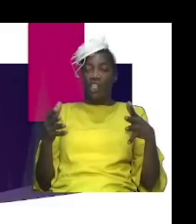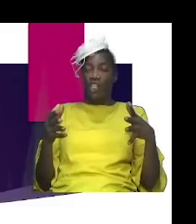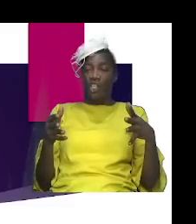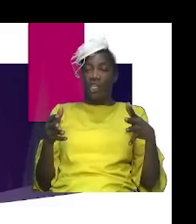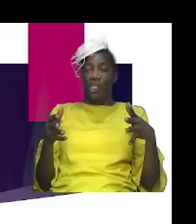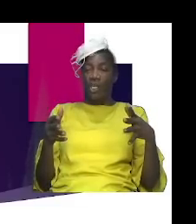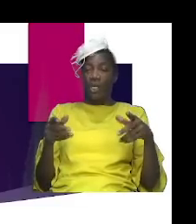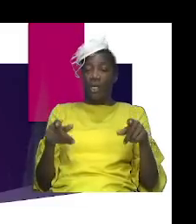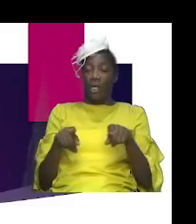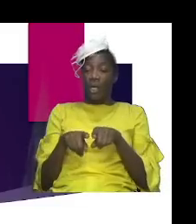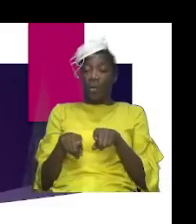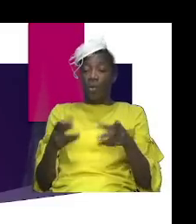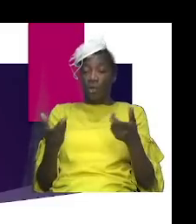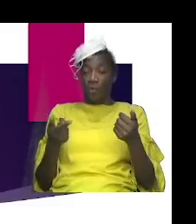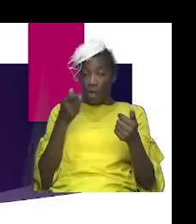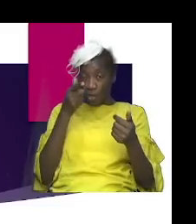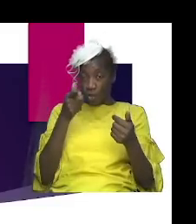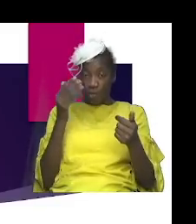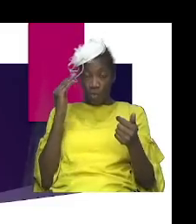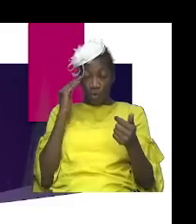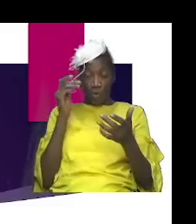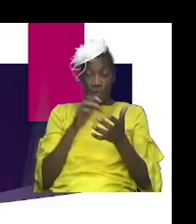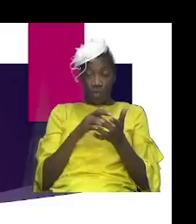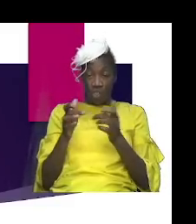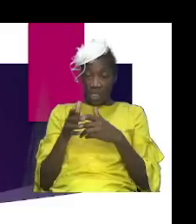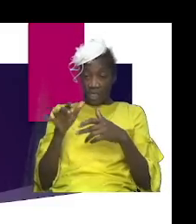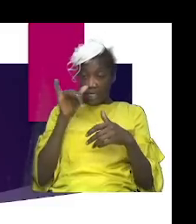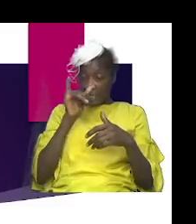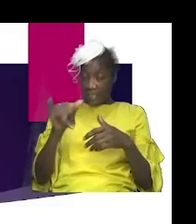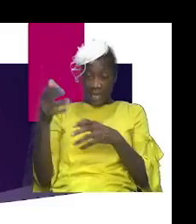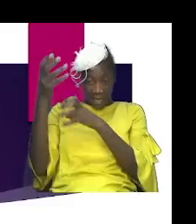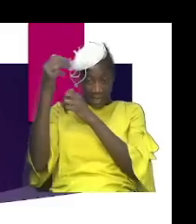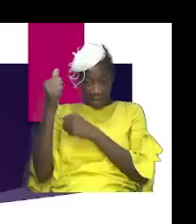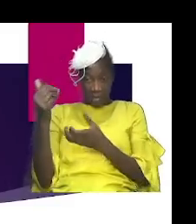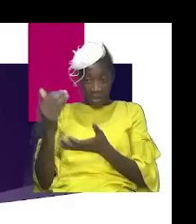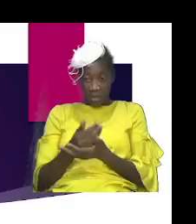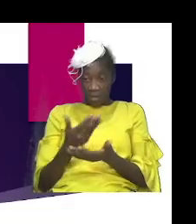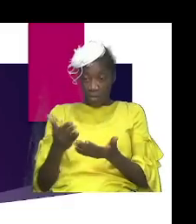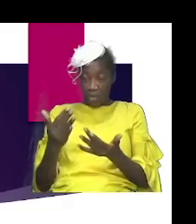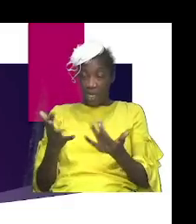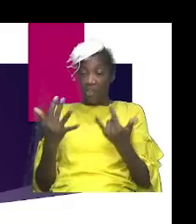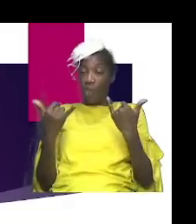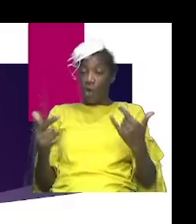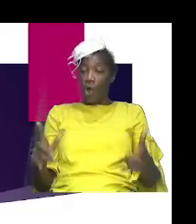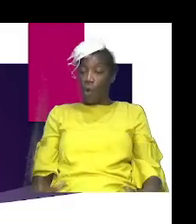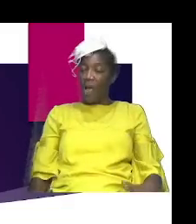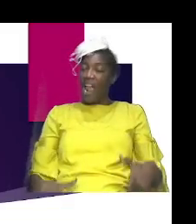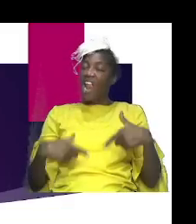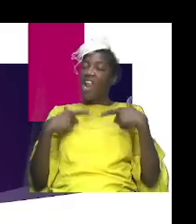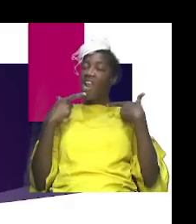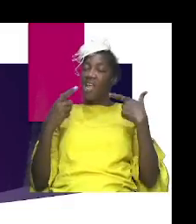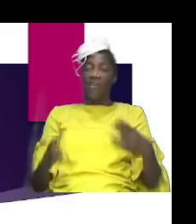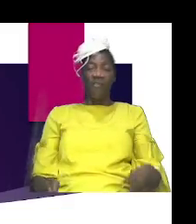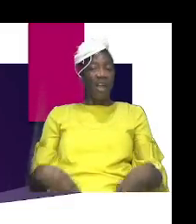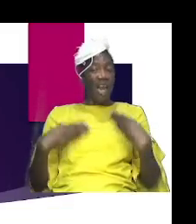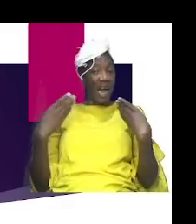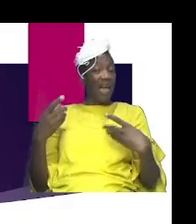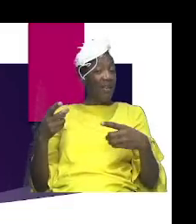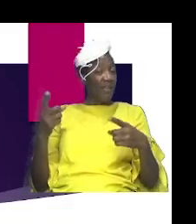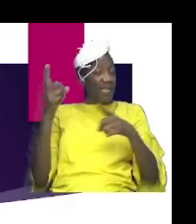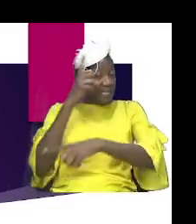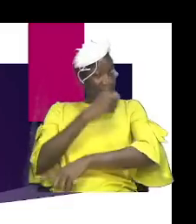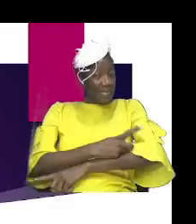to know that Jesus is still expecting some things of us in terms of how we live our lives daily, how we take